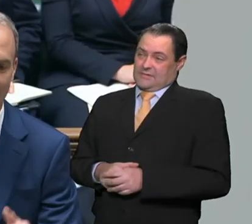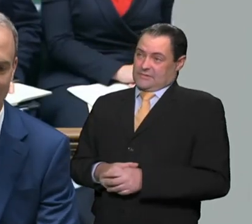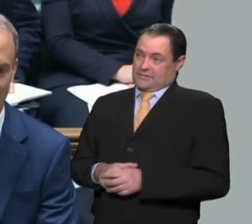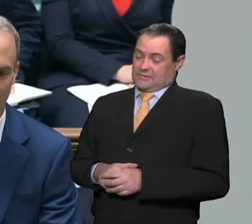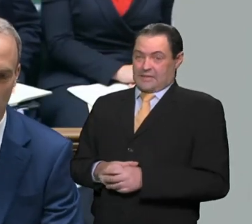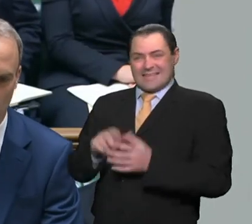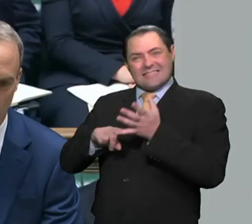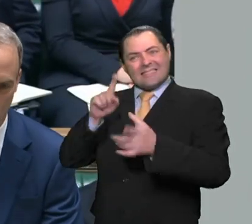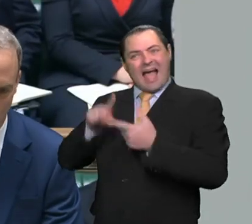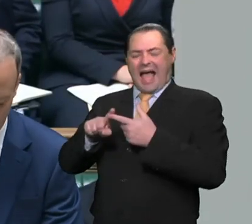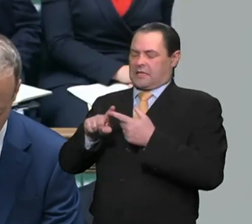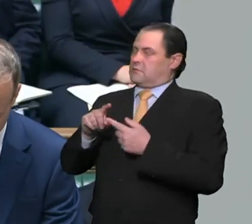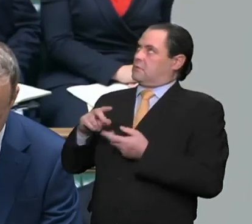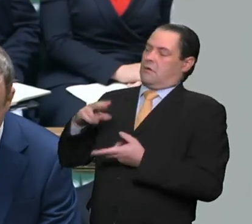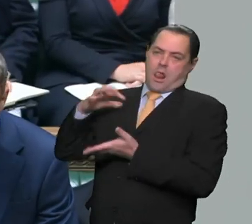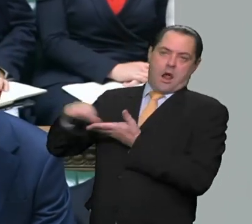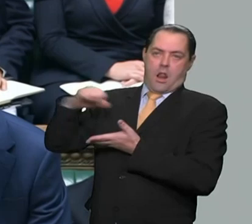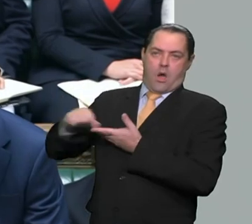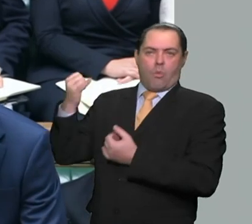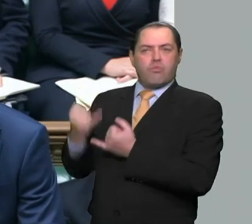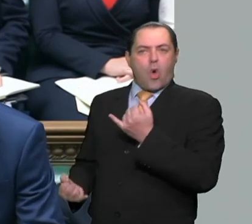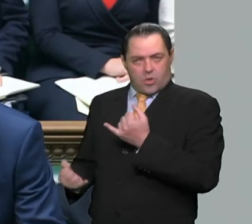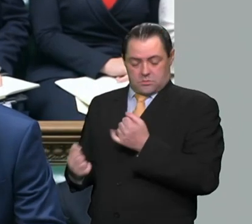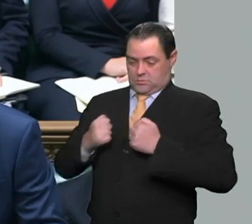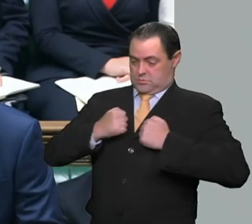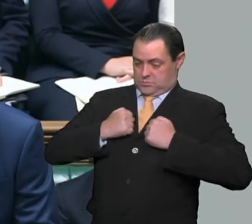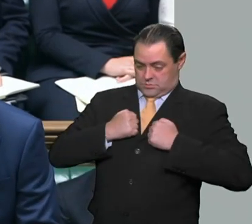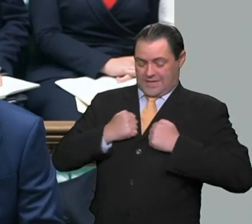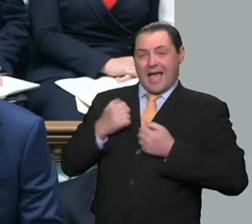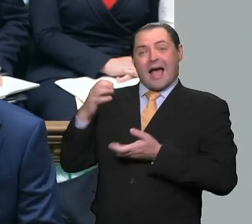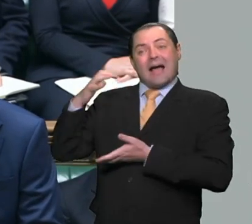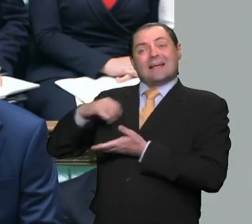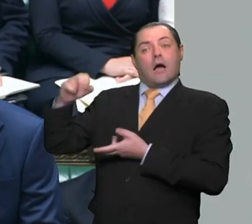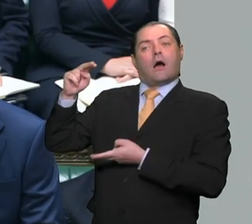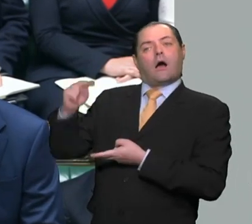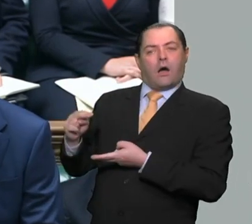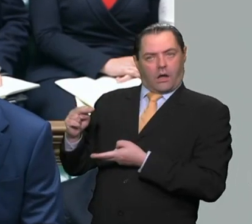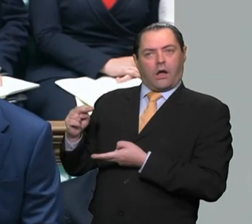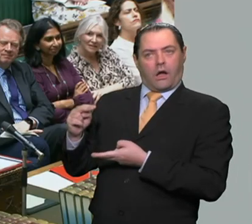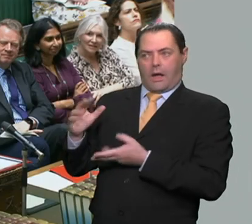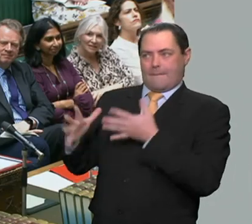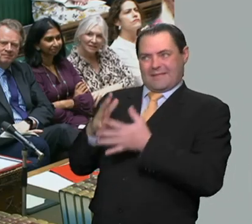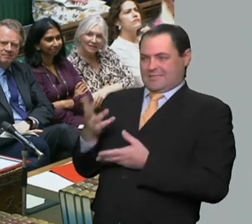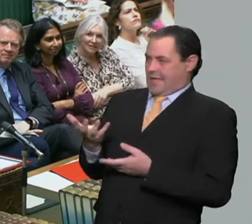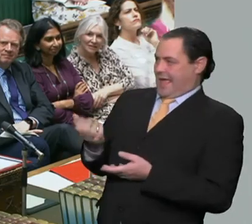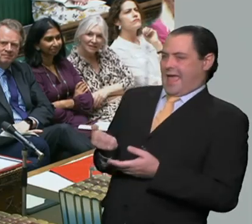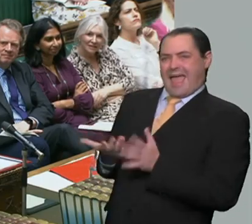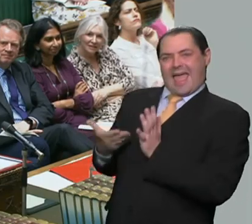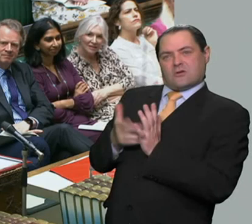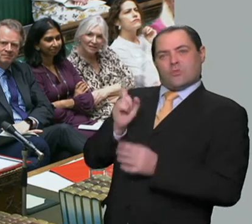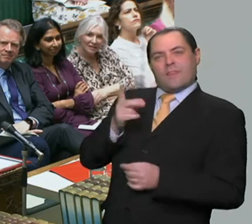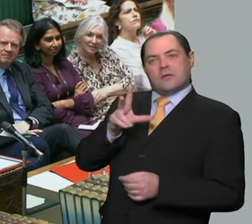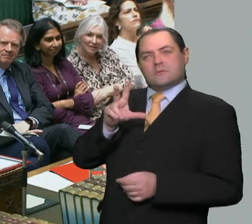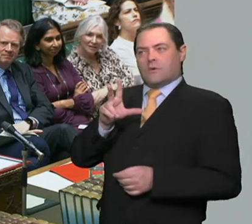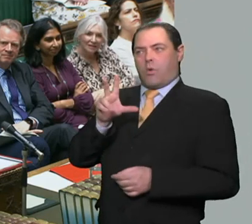and taxes have gone through the roof. Under this government, we cut income tax, saving every worker £1,200